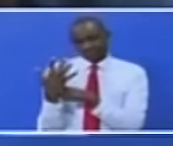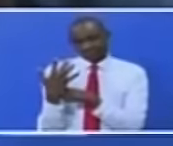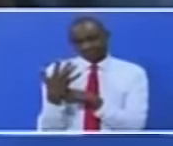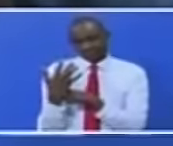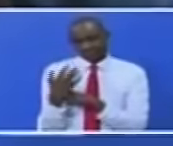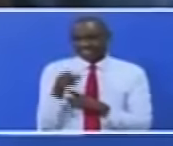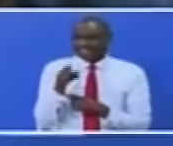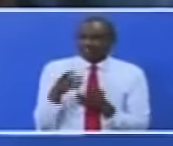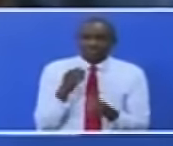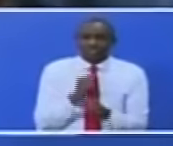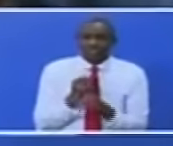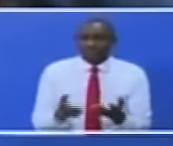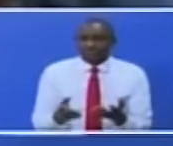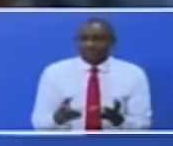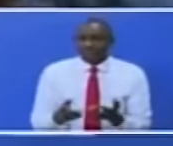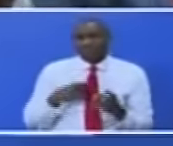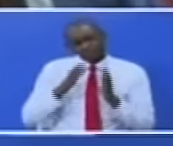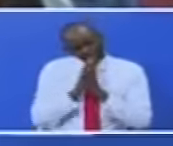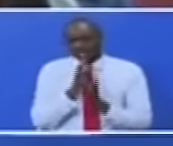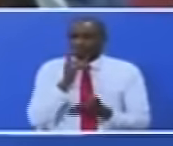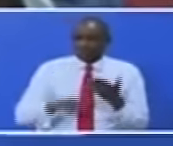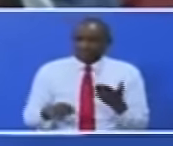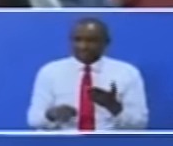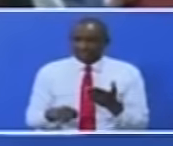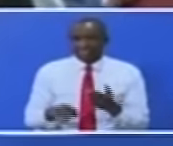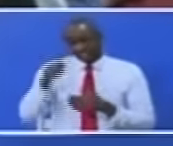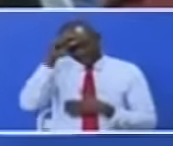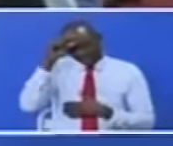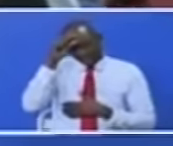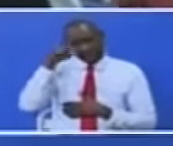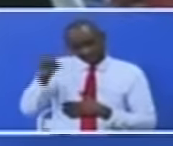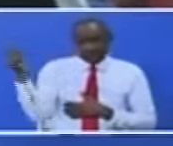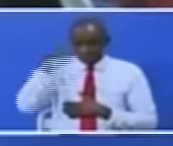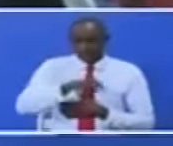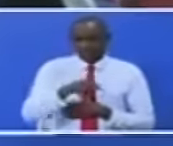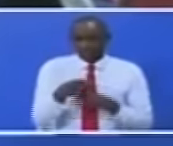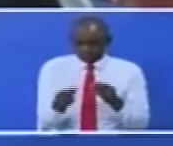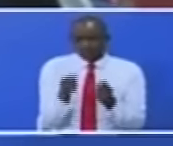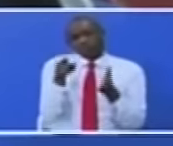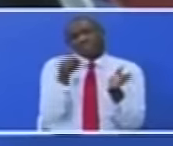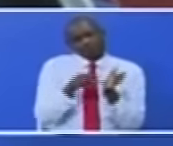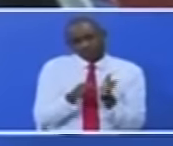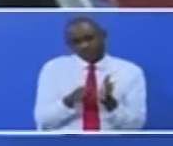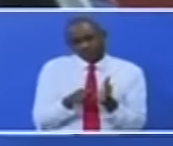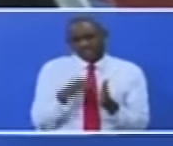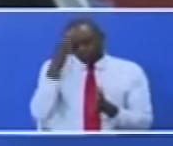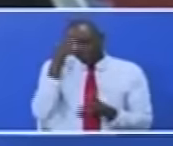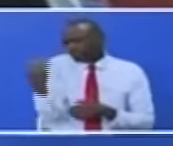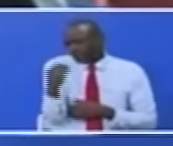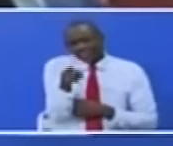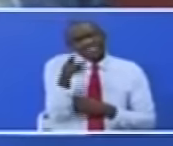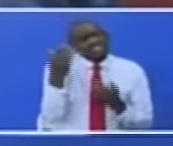happen again. Number two, Serikari ingie, angalie, hawa ni watoto wadogo,